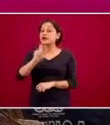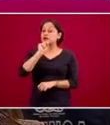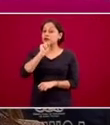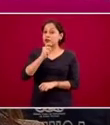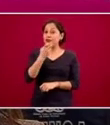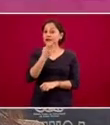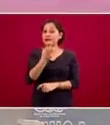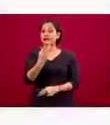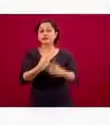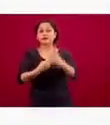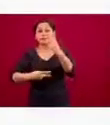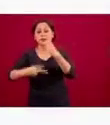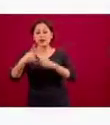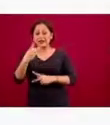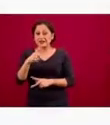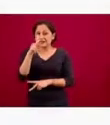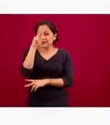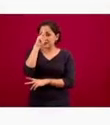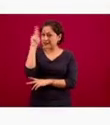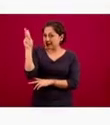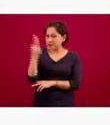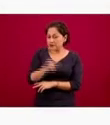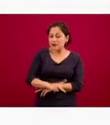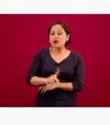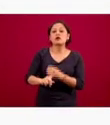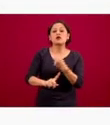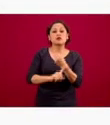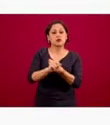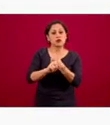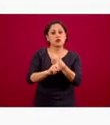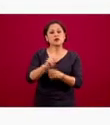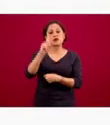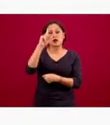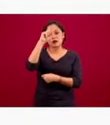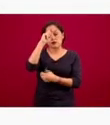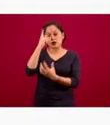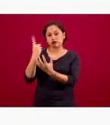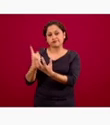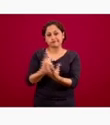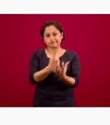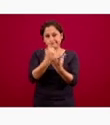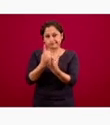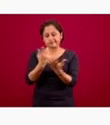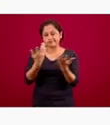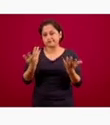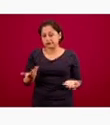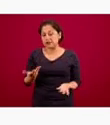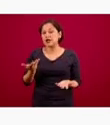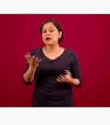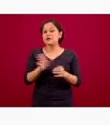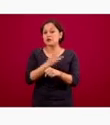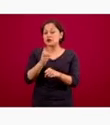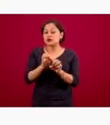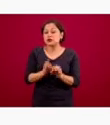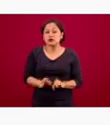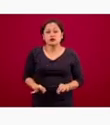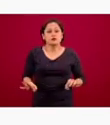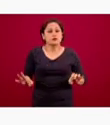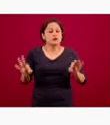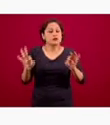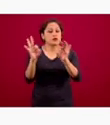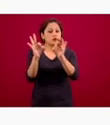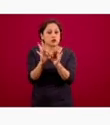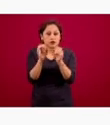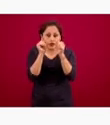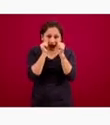burnout or physical impact, or it could also have an impact on their mental health. So it